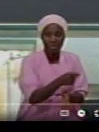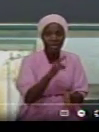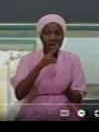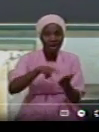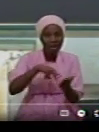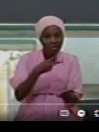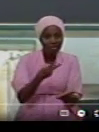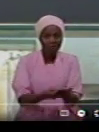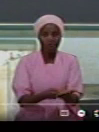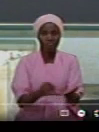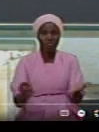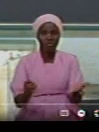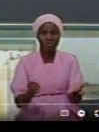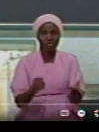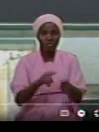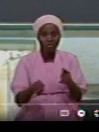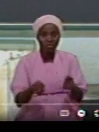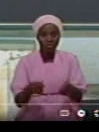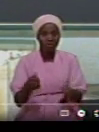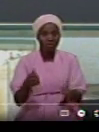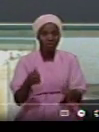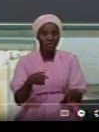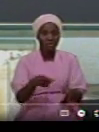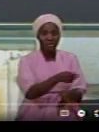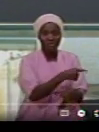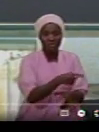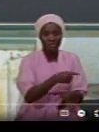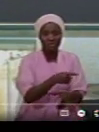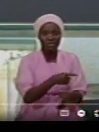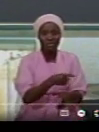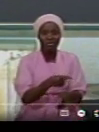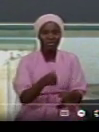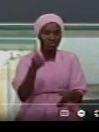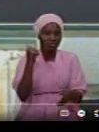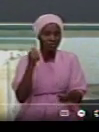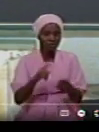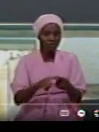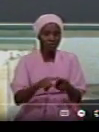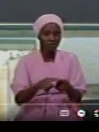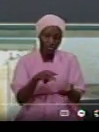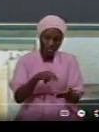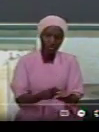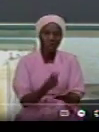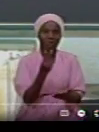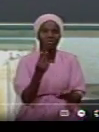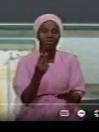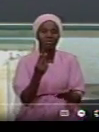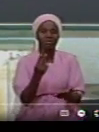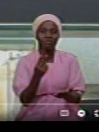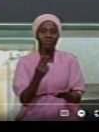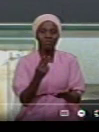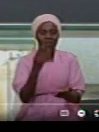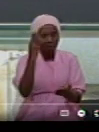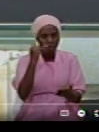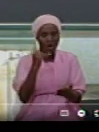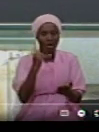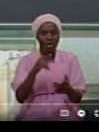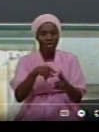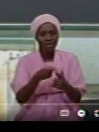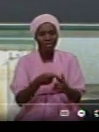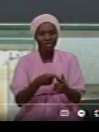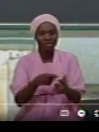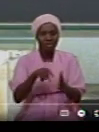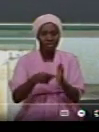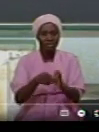and they refuse to rise up. They turn away and they refuse to return. Why then is this people of Jerusalem